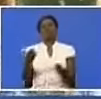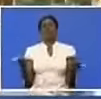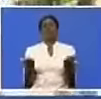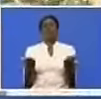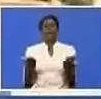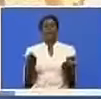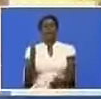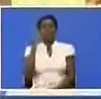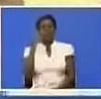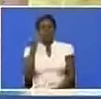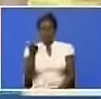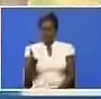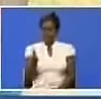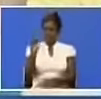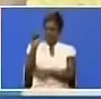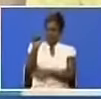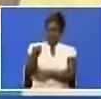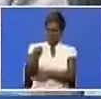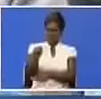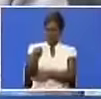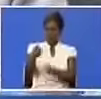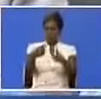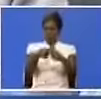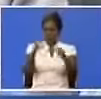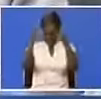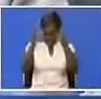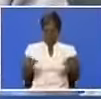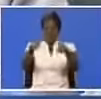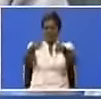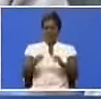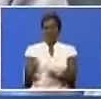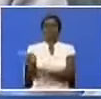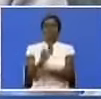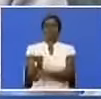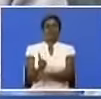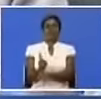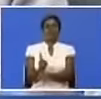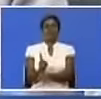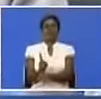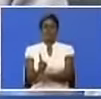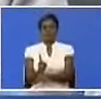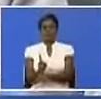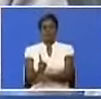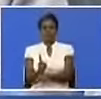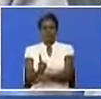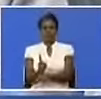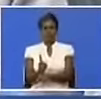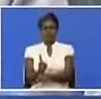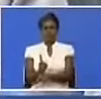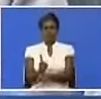Mary says they have now been requested to set a burial date. Amesema chifange kuita hiyo family yenu,